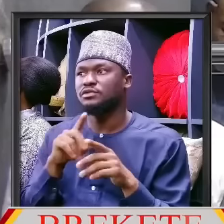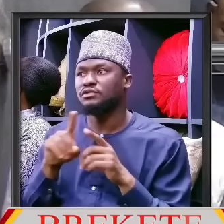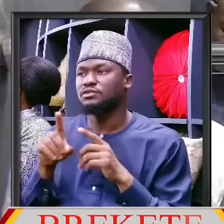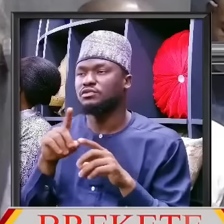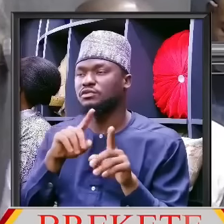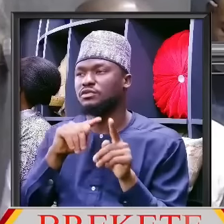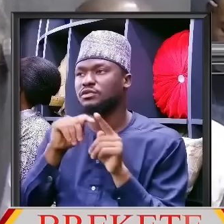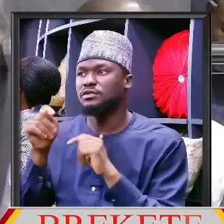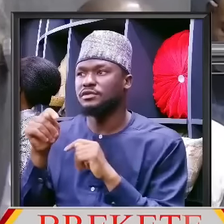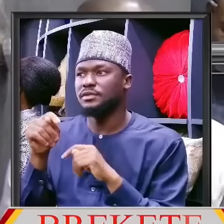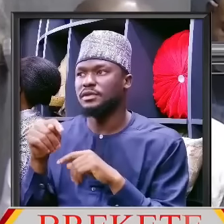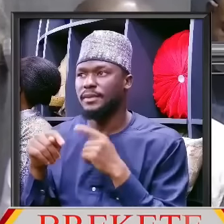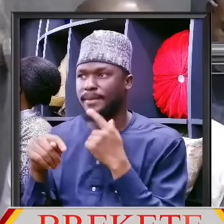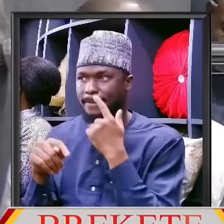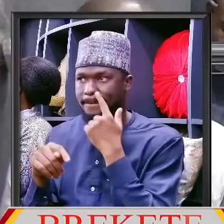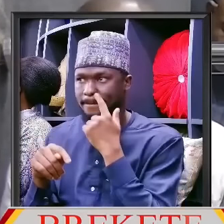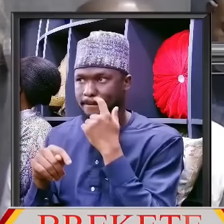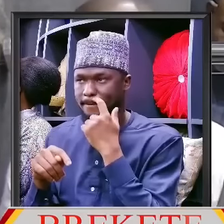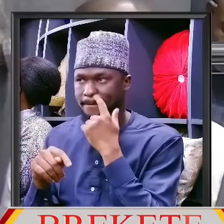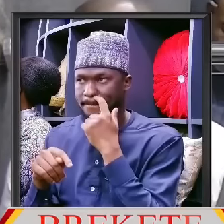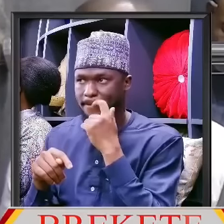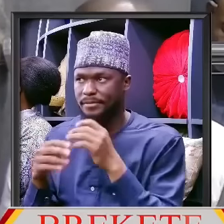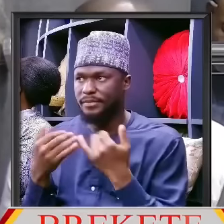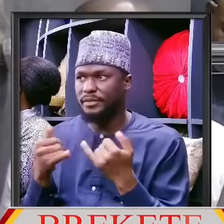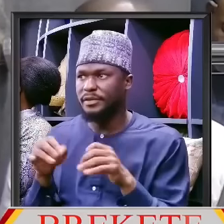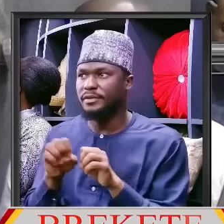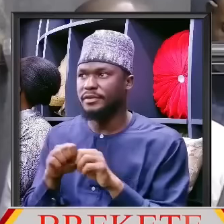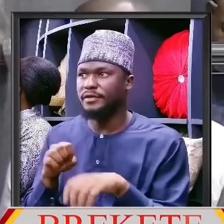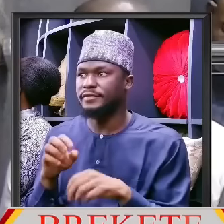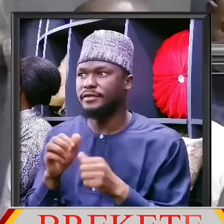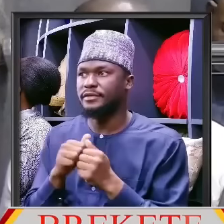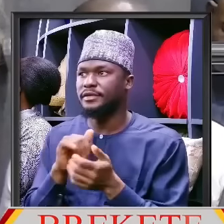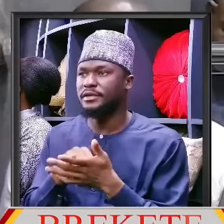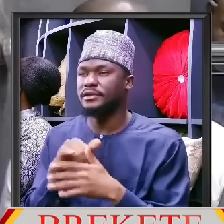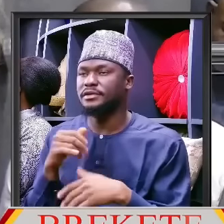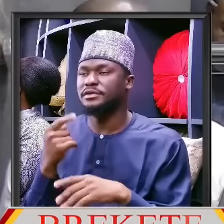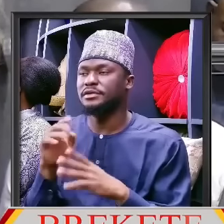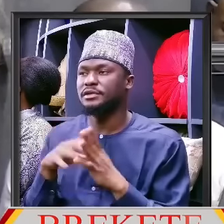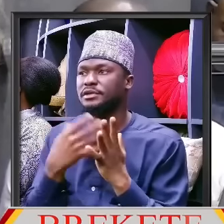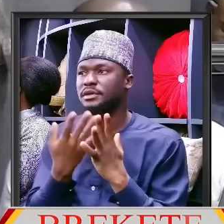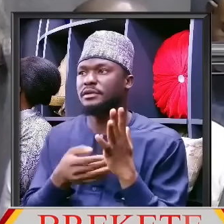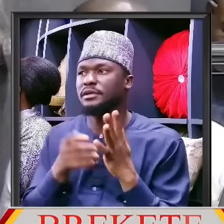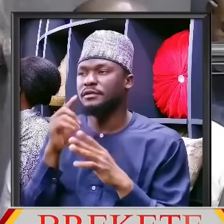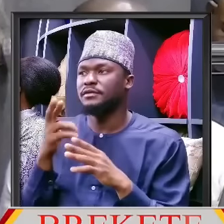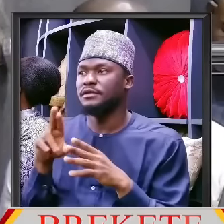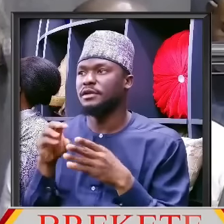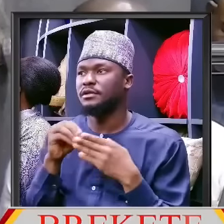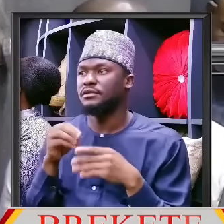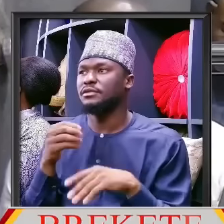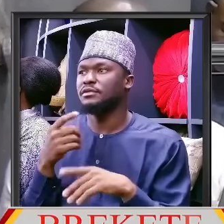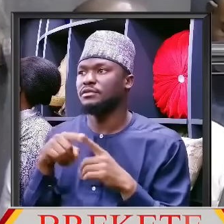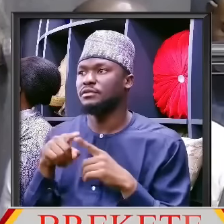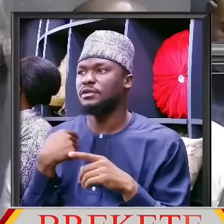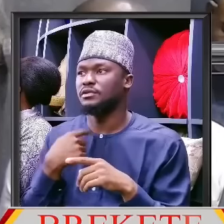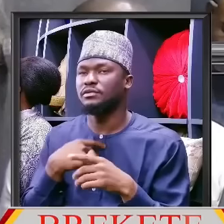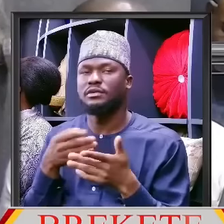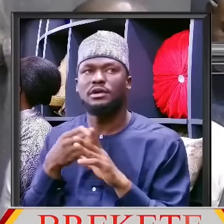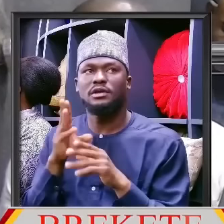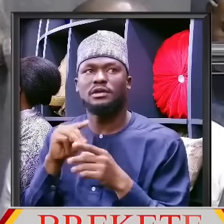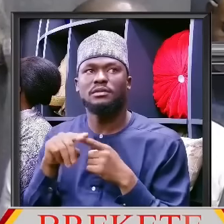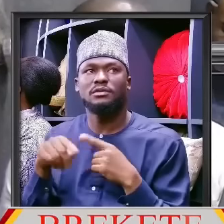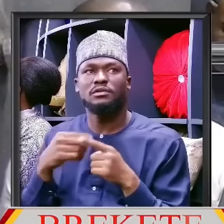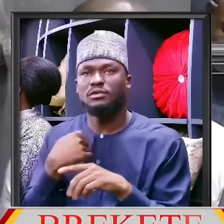transfer. So you see, say even though we don't get timeline for their graduation, when they trade and they go, we